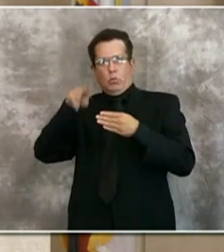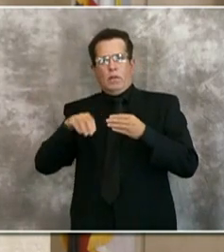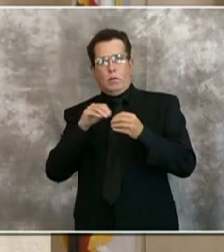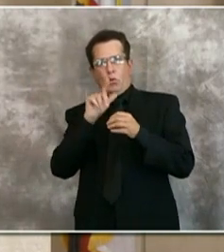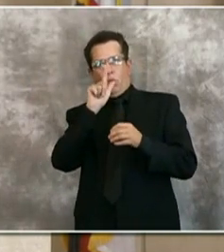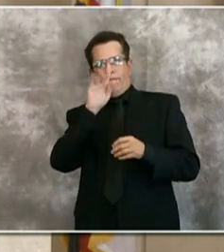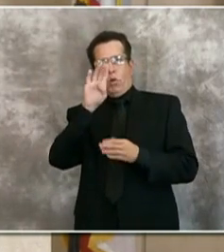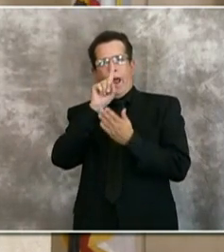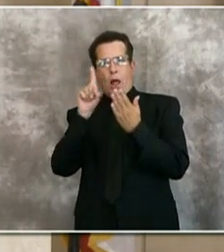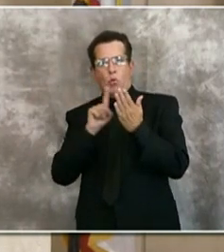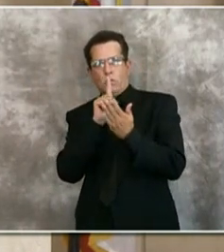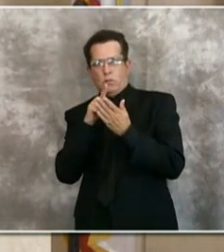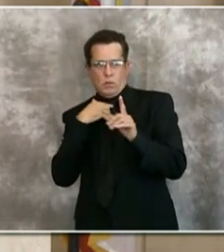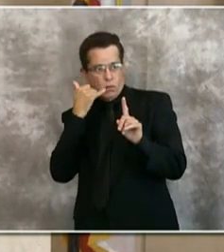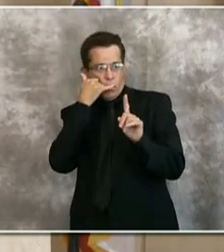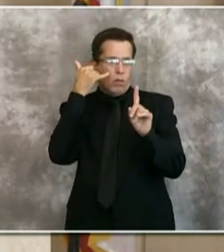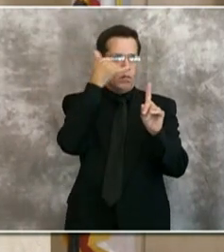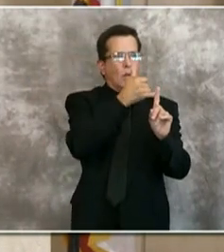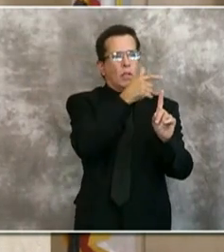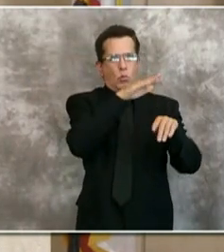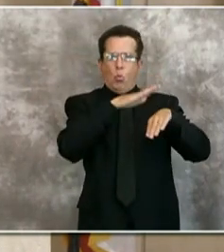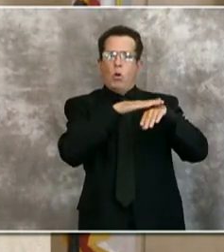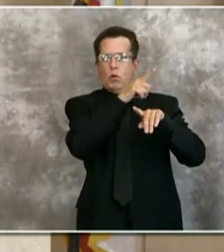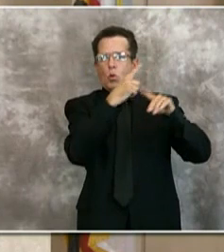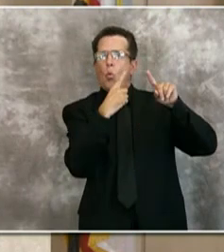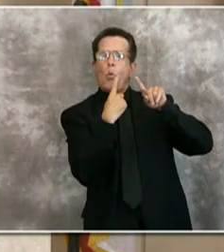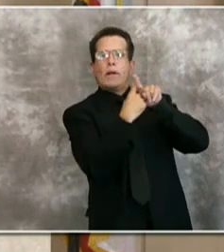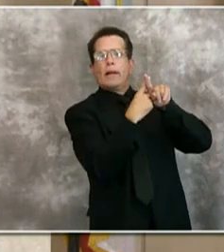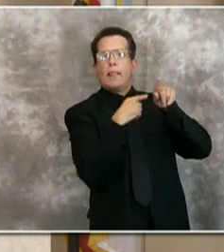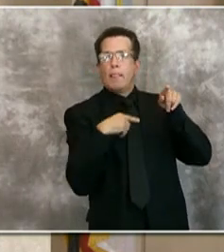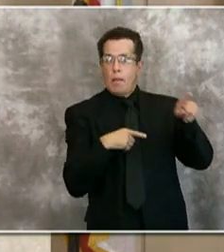ask additional close contacts to self-quarantine,